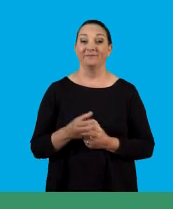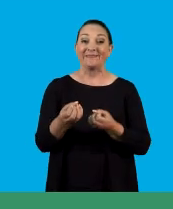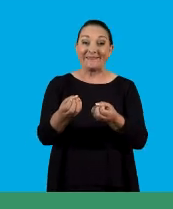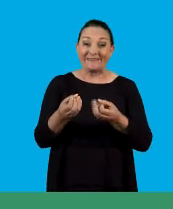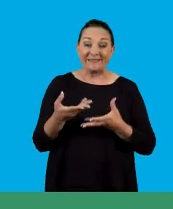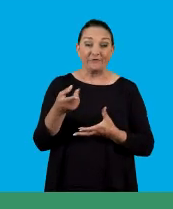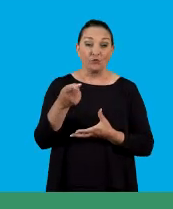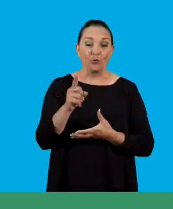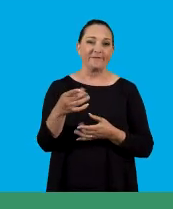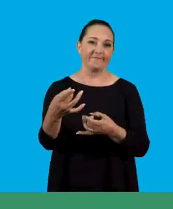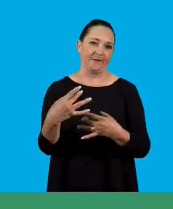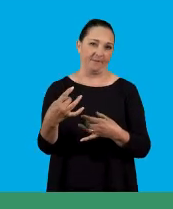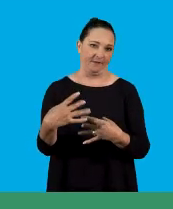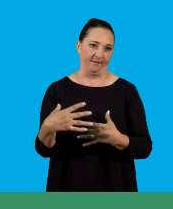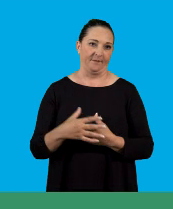feedback